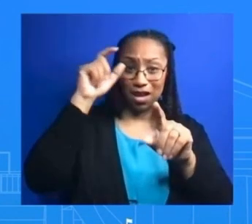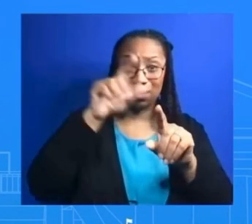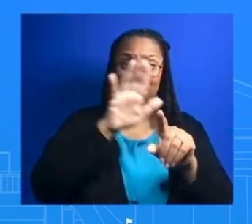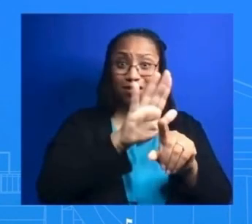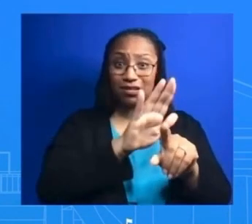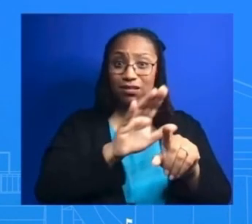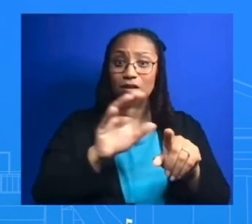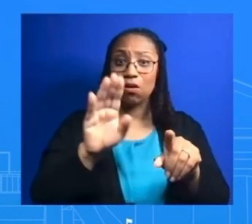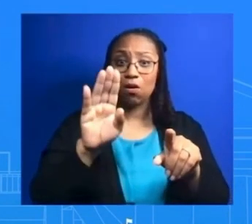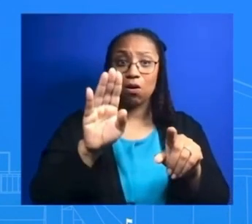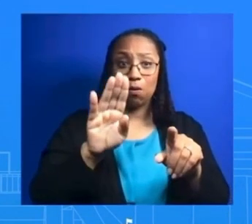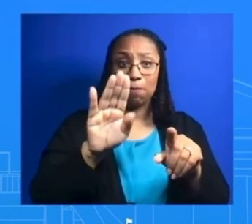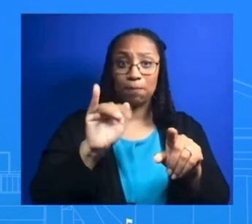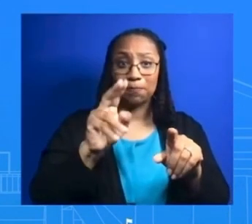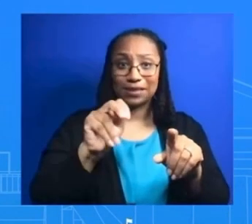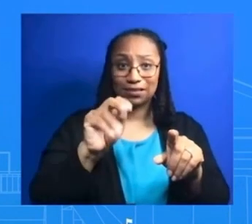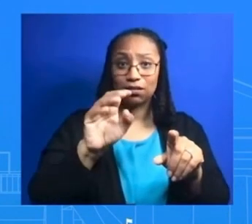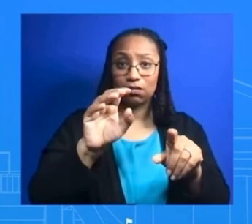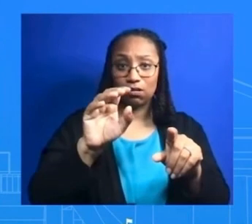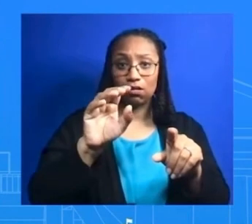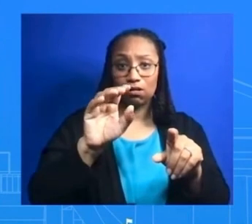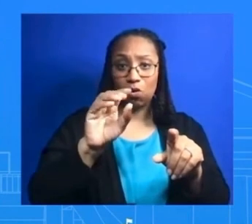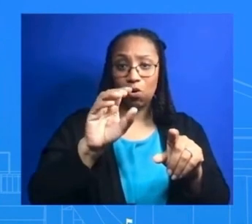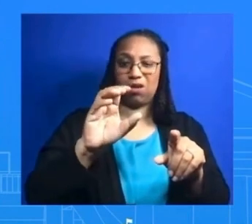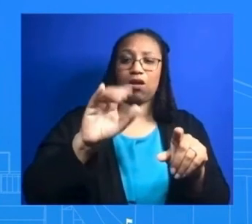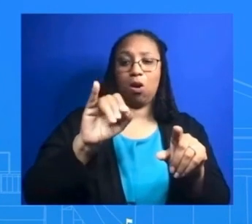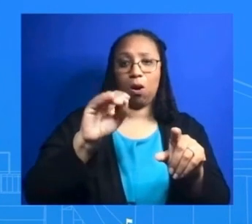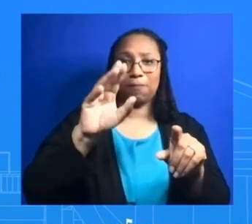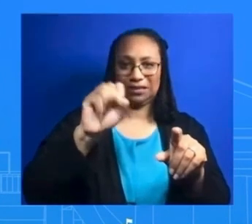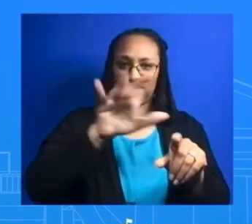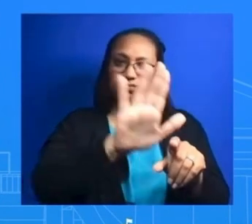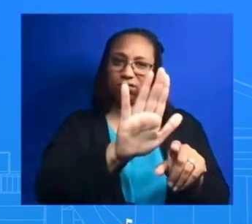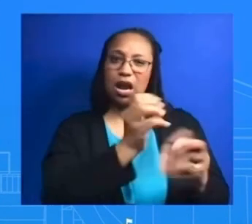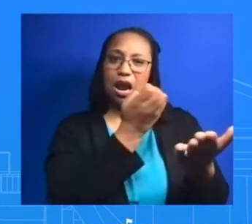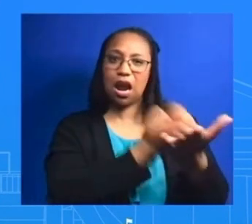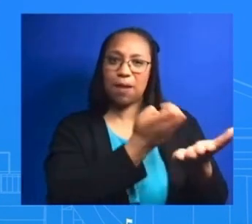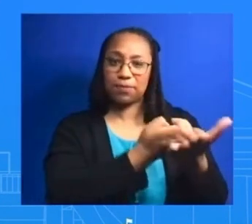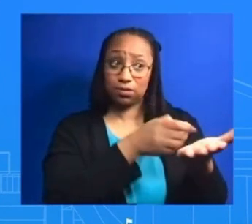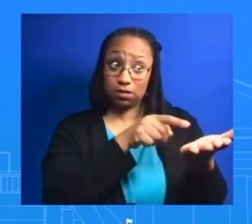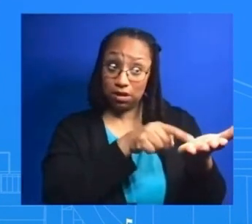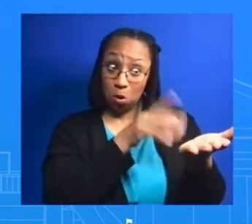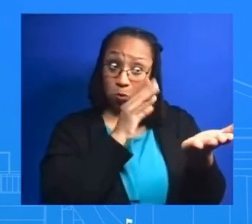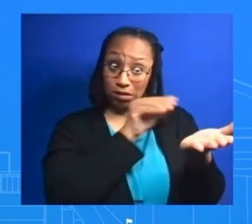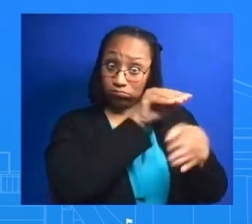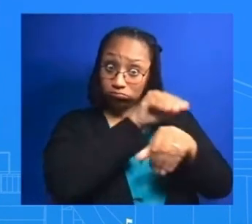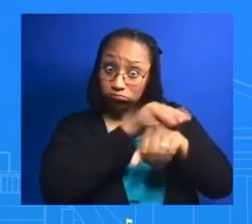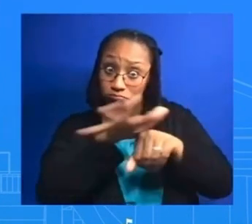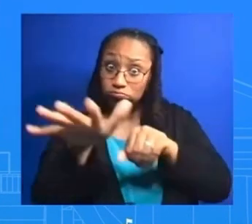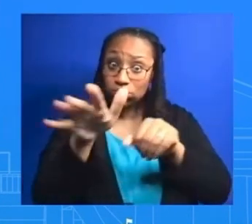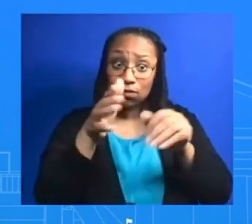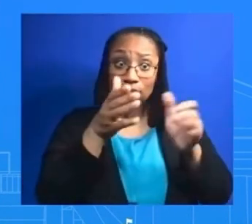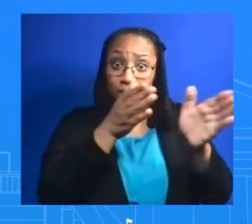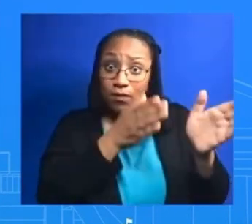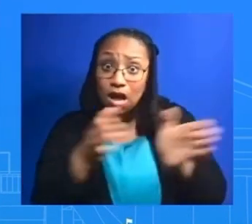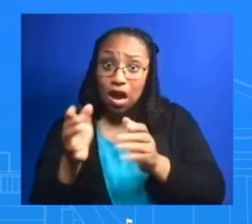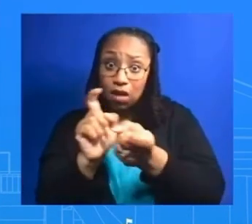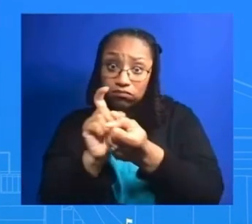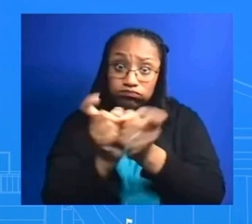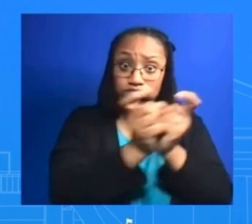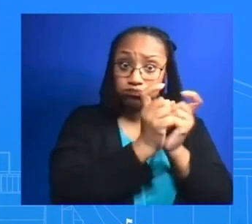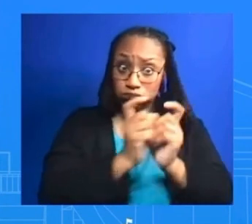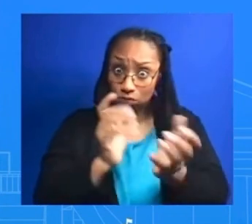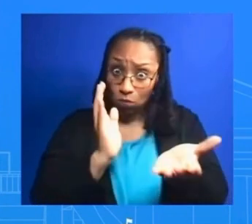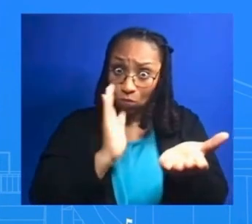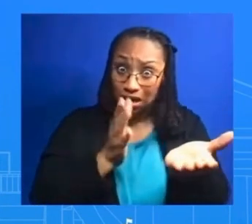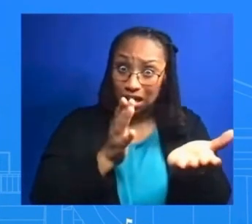forgiveness plan and people believing that it's possible? Yeah. What has changed? Sure. The court isn't changing, so what, right. What's changing? So I'll let Brad answer